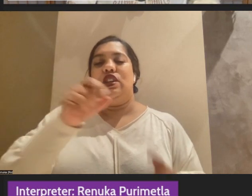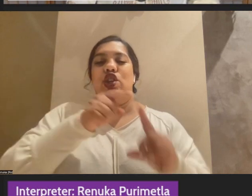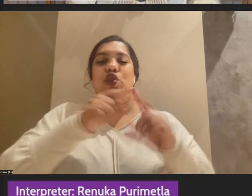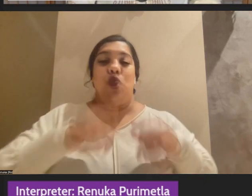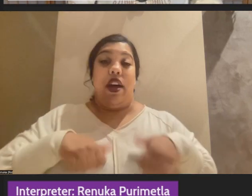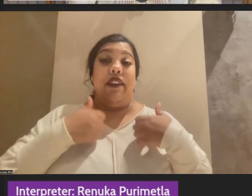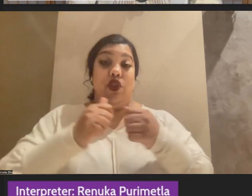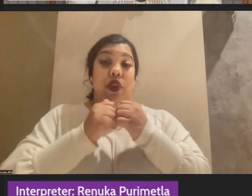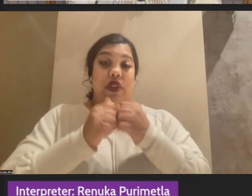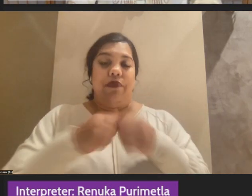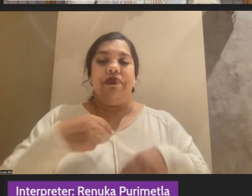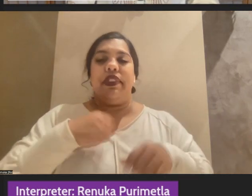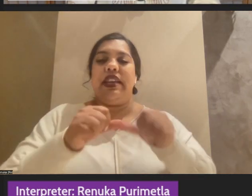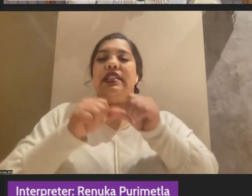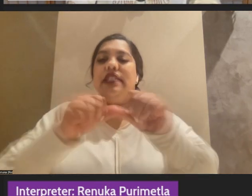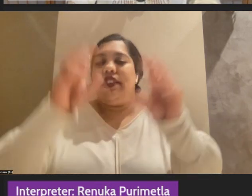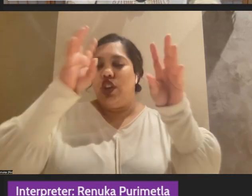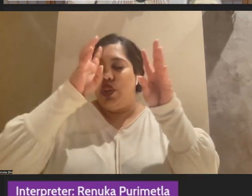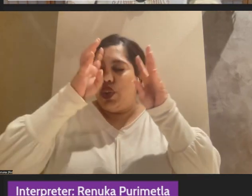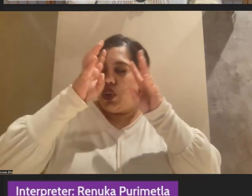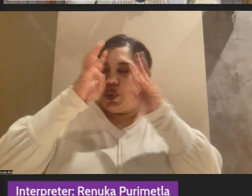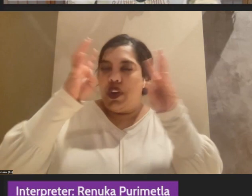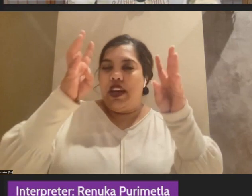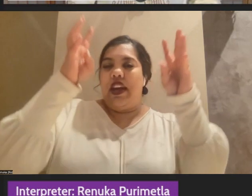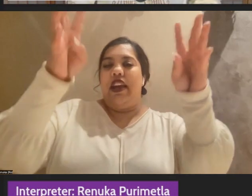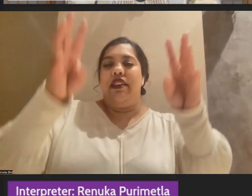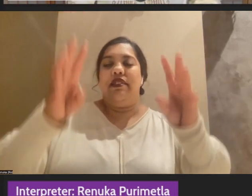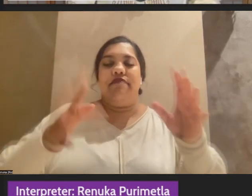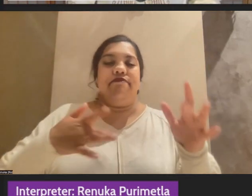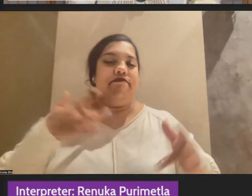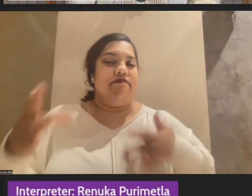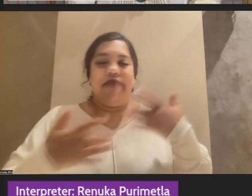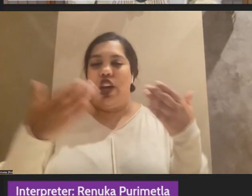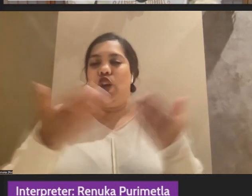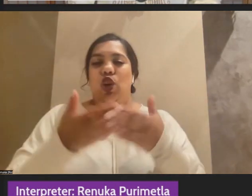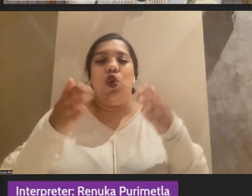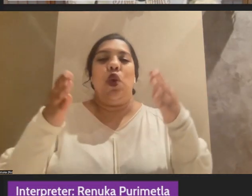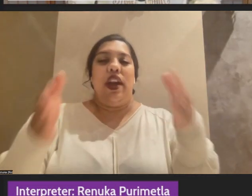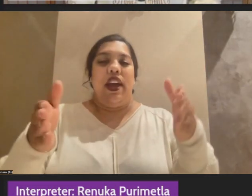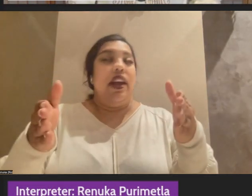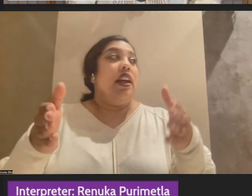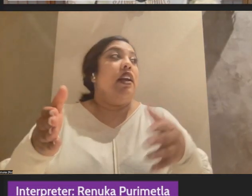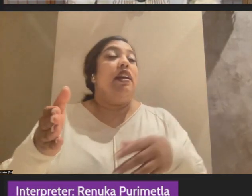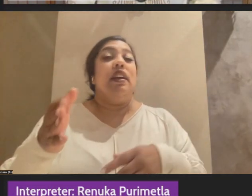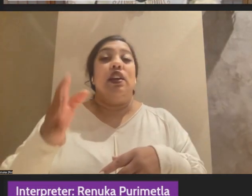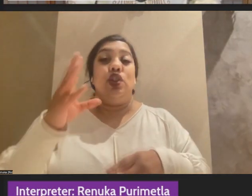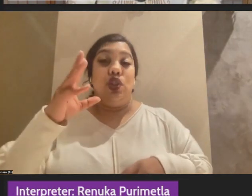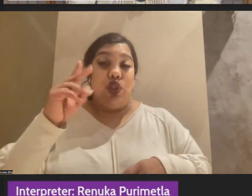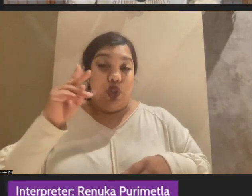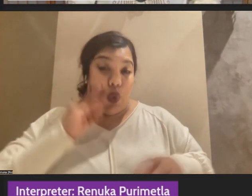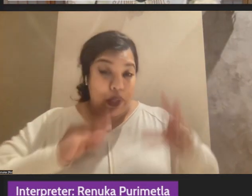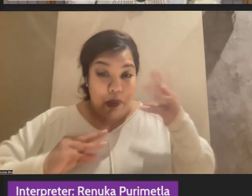Together, I consistently create exciting new ways to experience